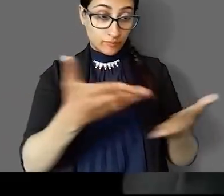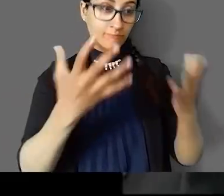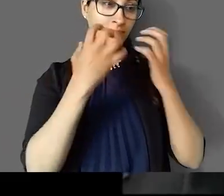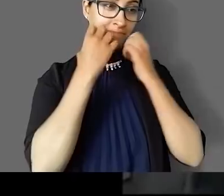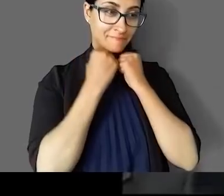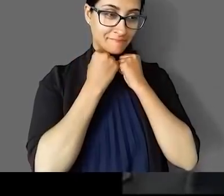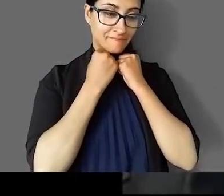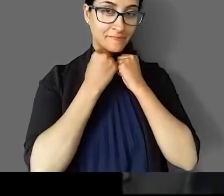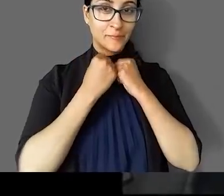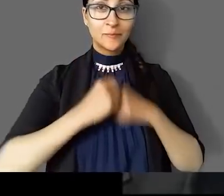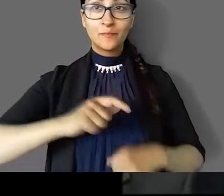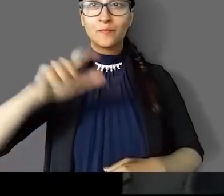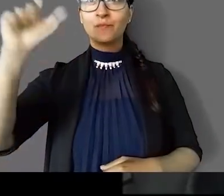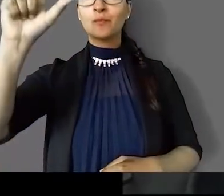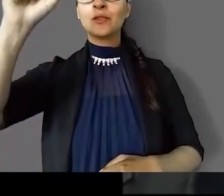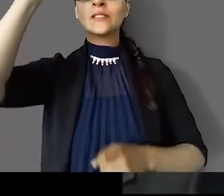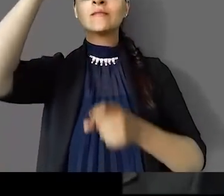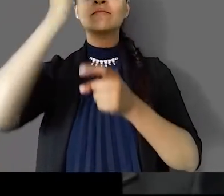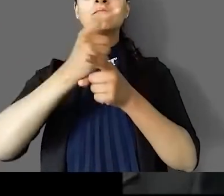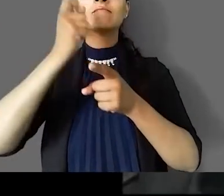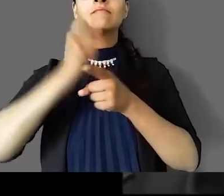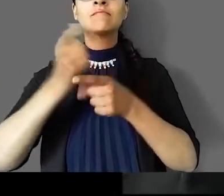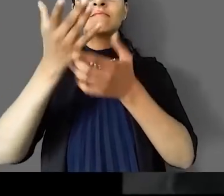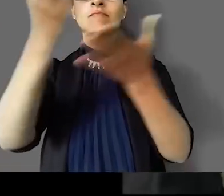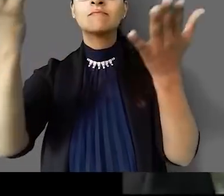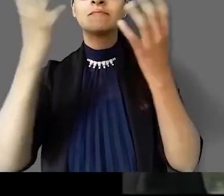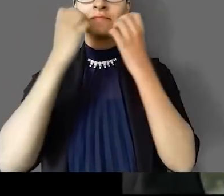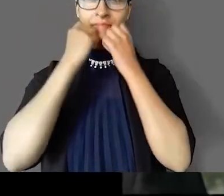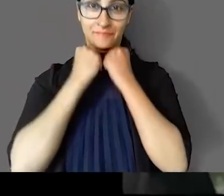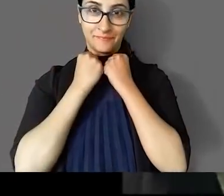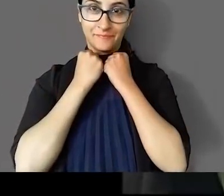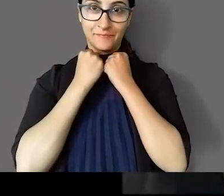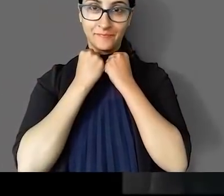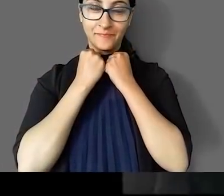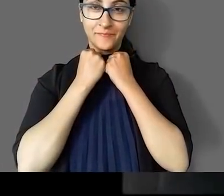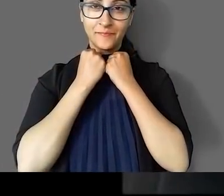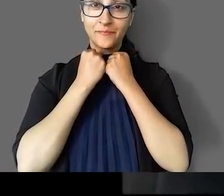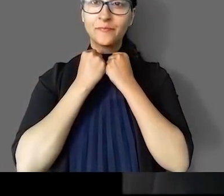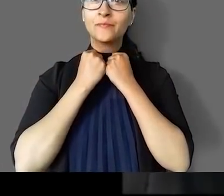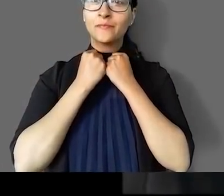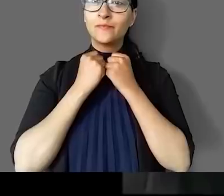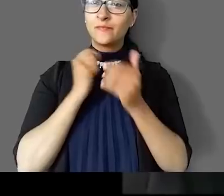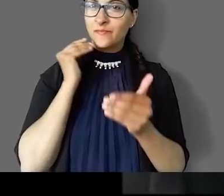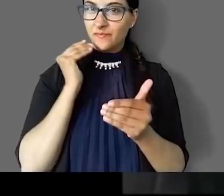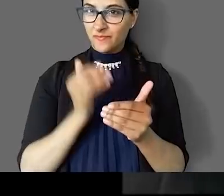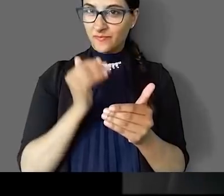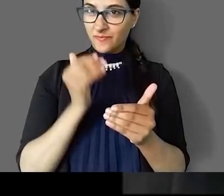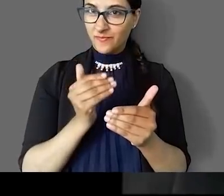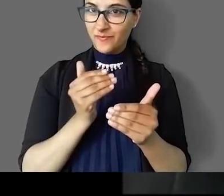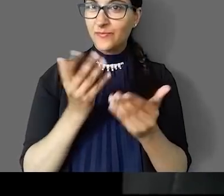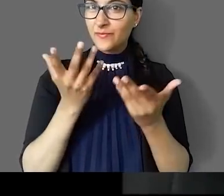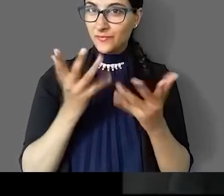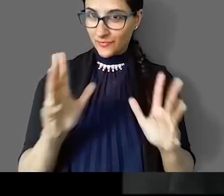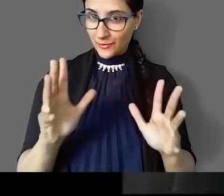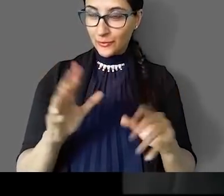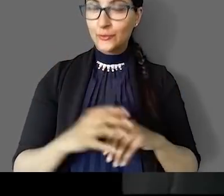and to my Muslim brothers and sisters, at the end of this